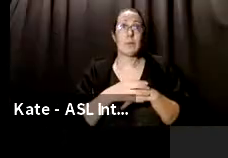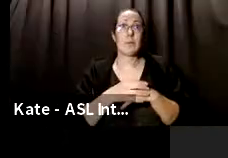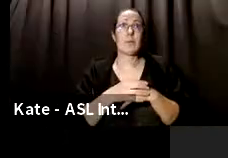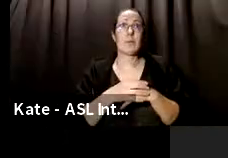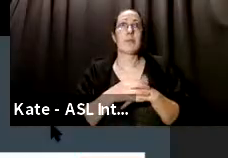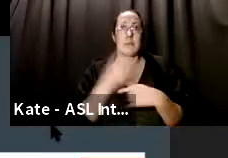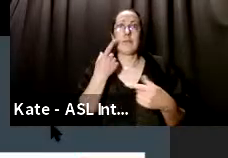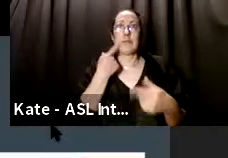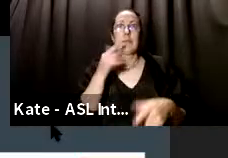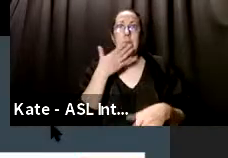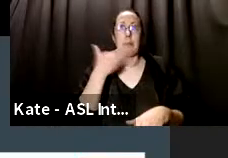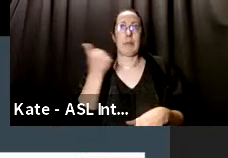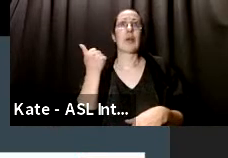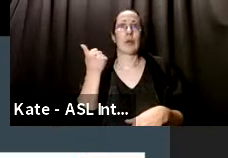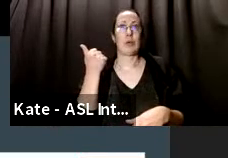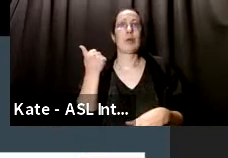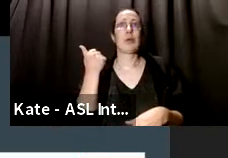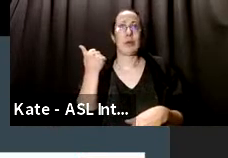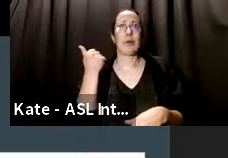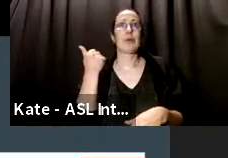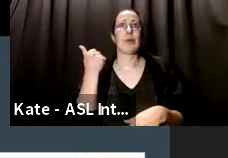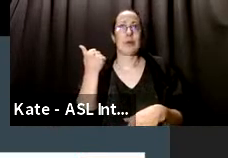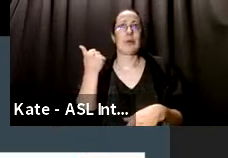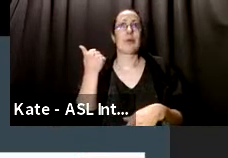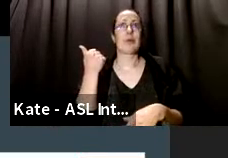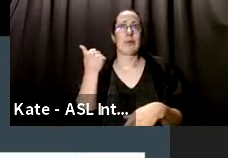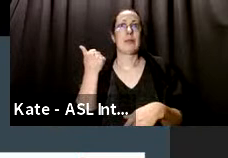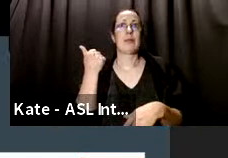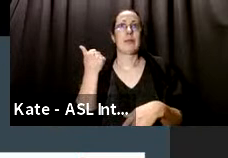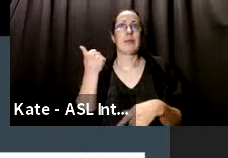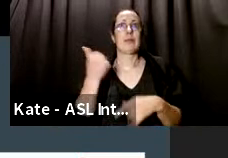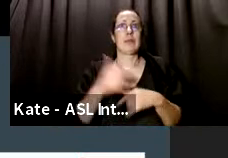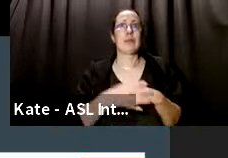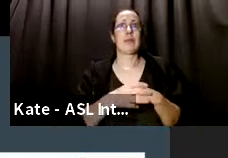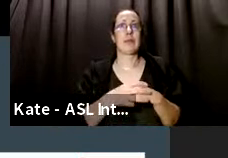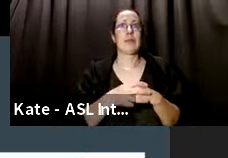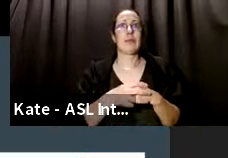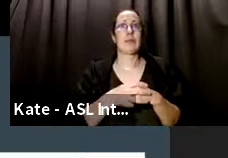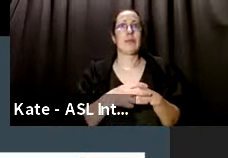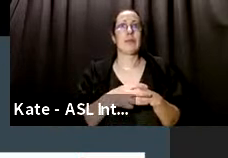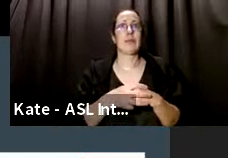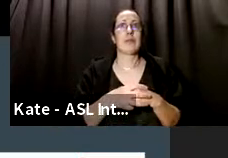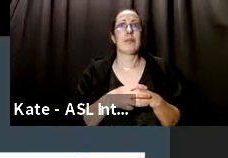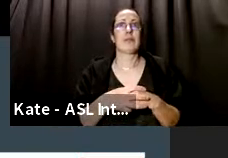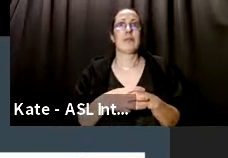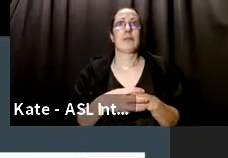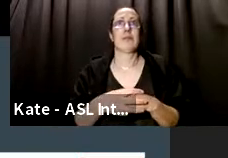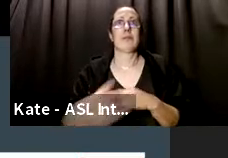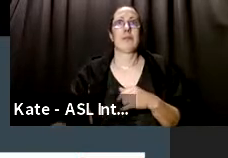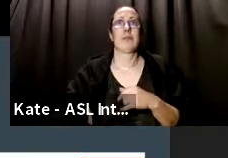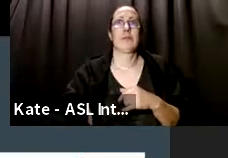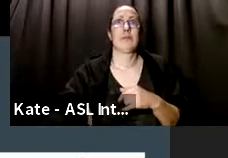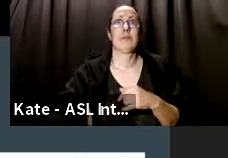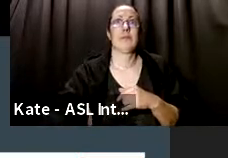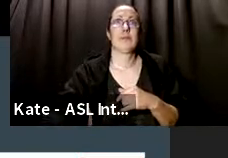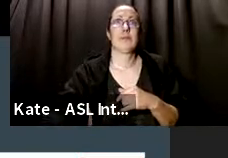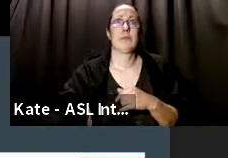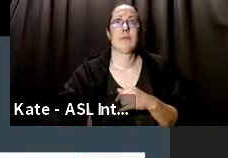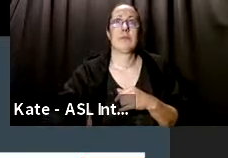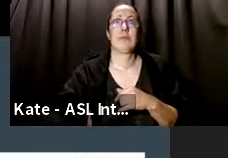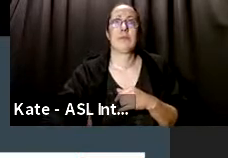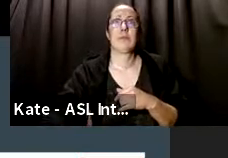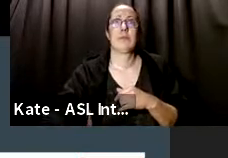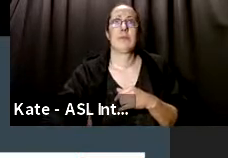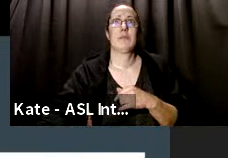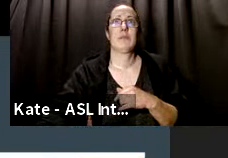There you go. I think that's a better option there. Perfect. There we go. Okay, thanks for that moment of patience. And y'all have